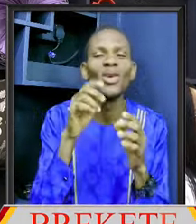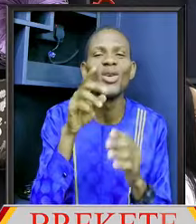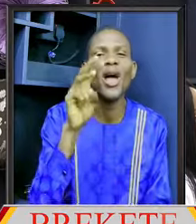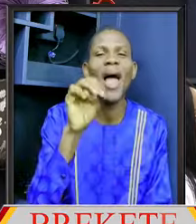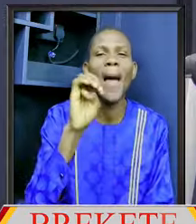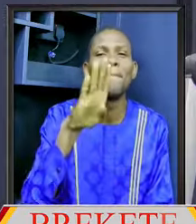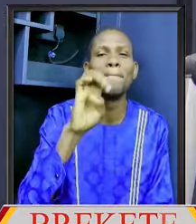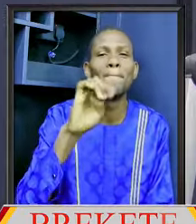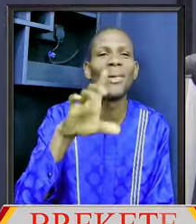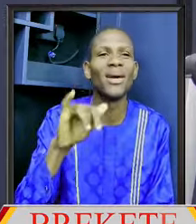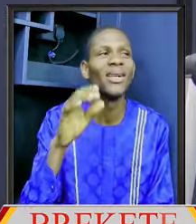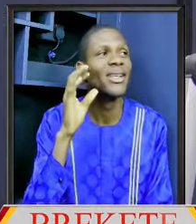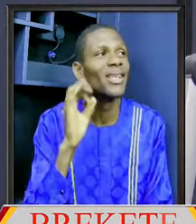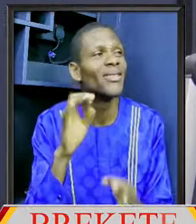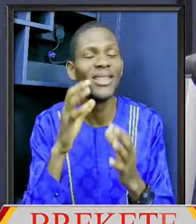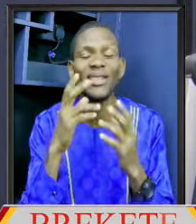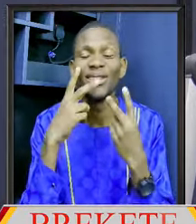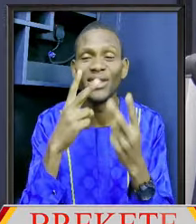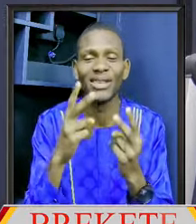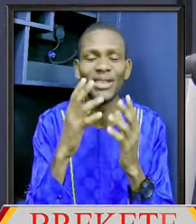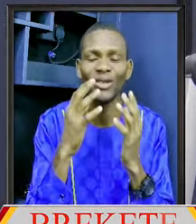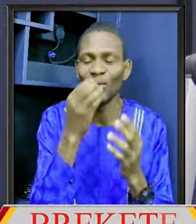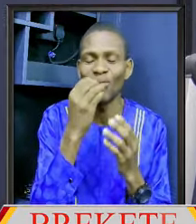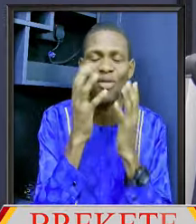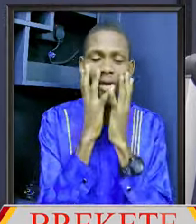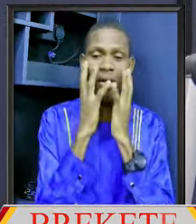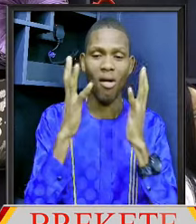If I chop belly food, the cheek come out, I shave.